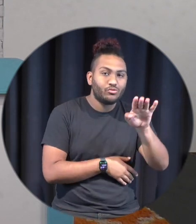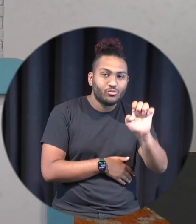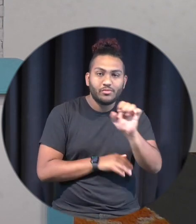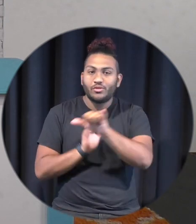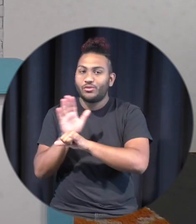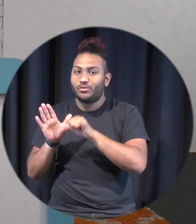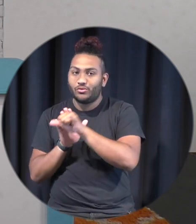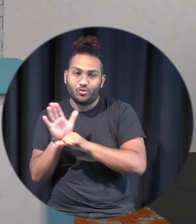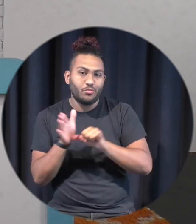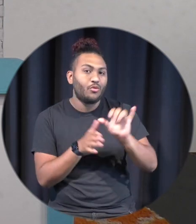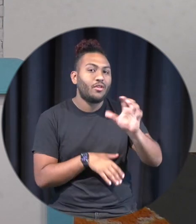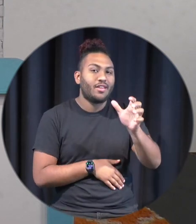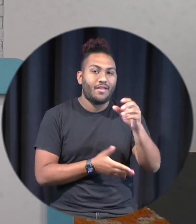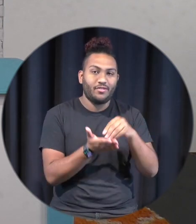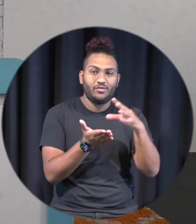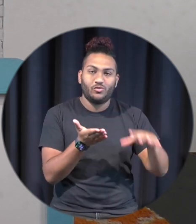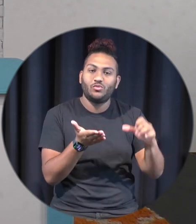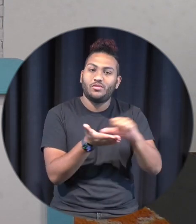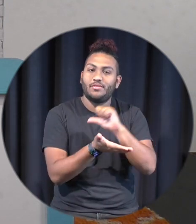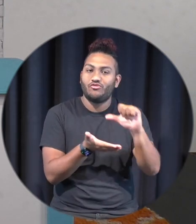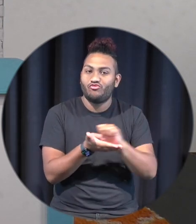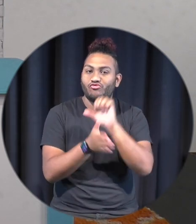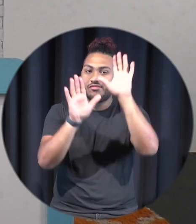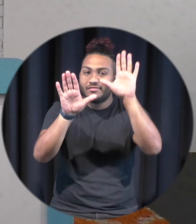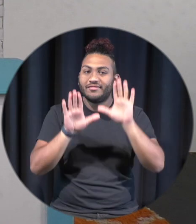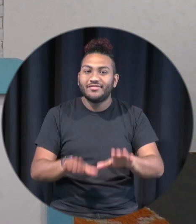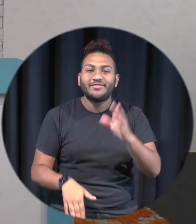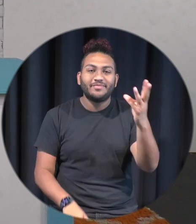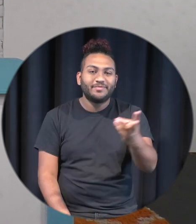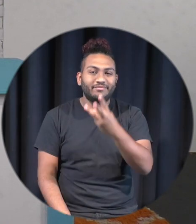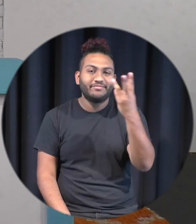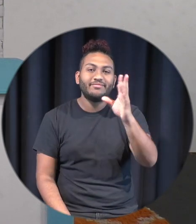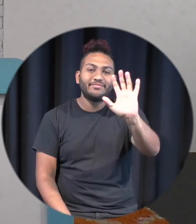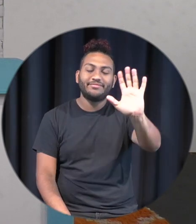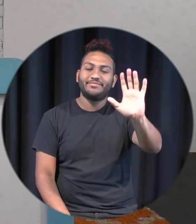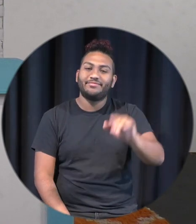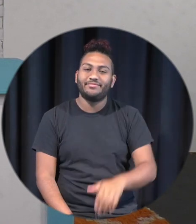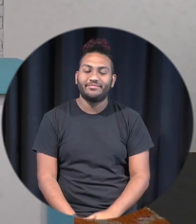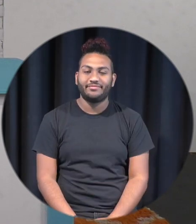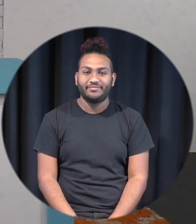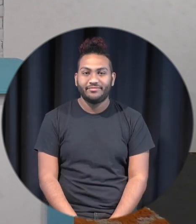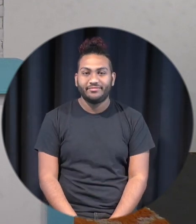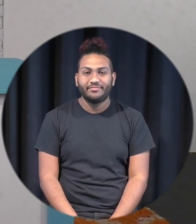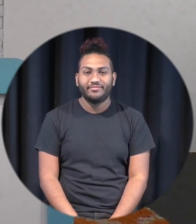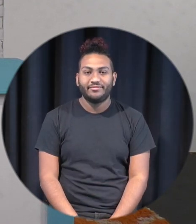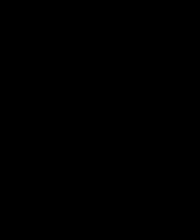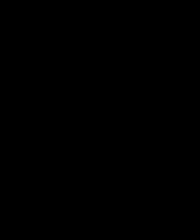SchoolTube, YouTube, and the Canvas Student Body page. Have a wonderful Wednesday, Braves.